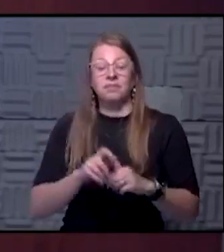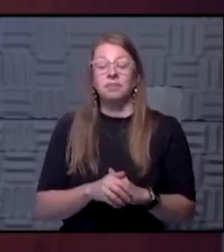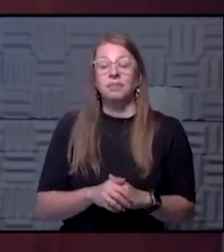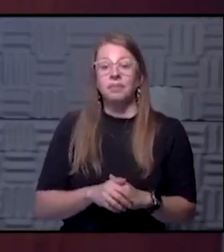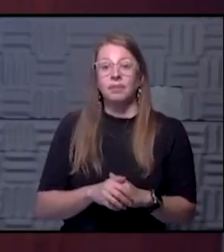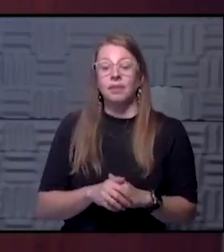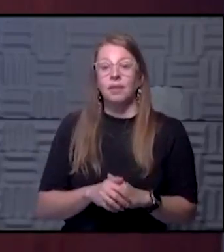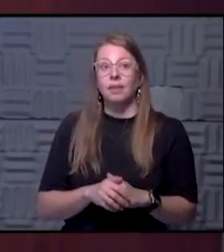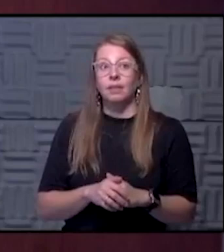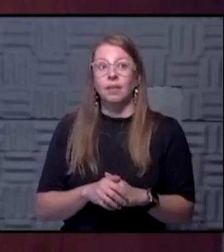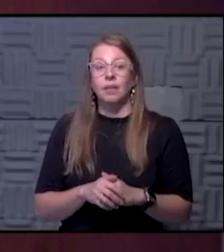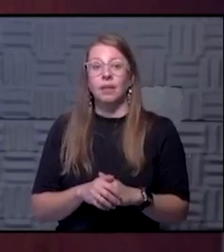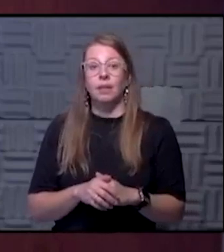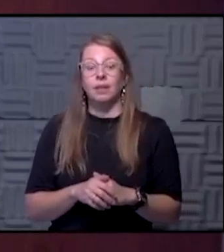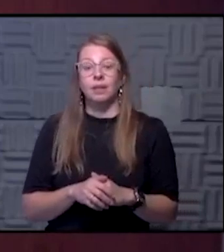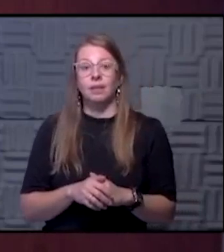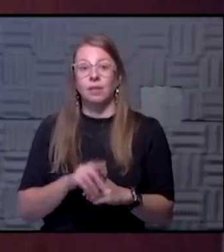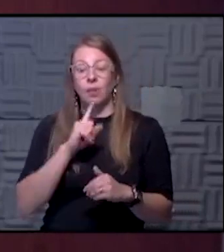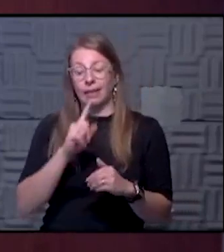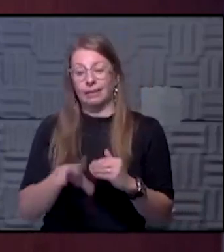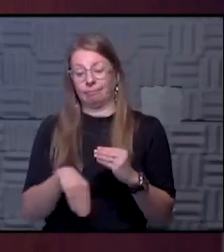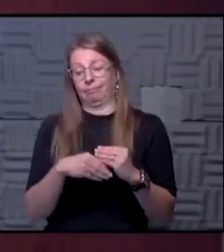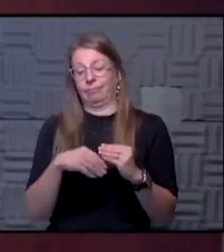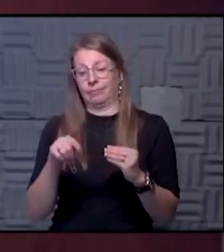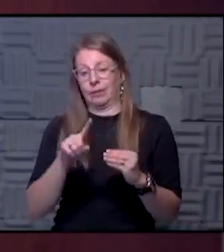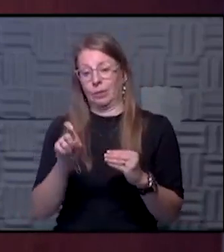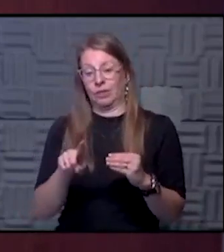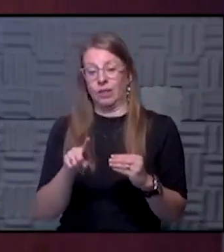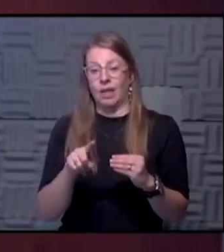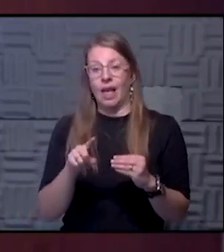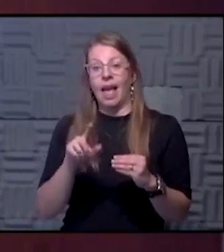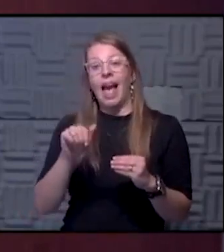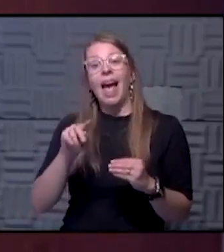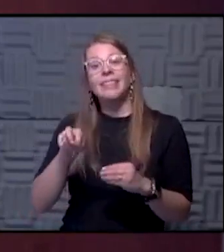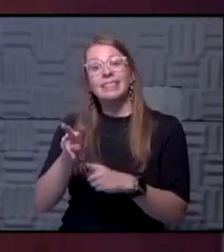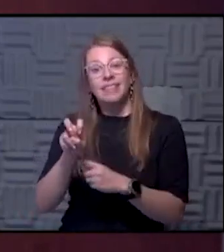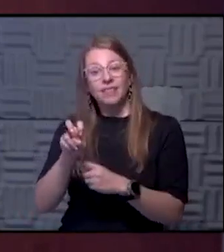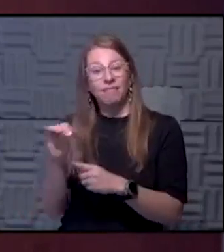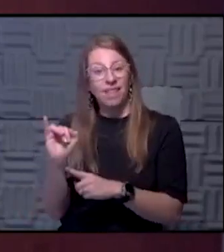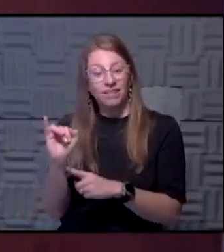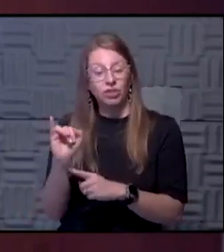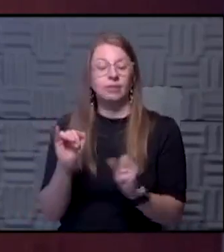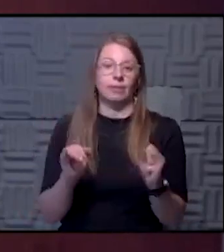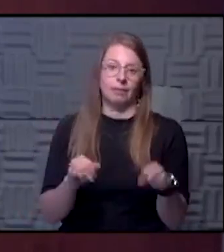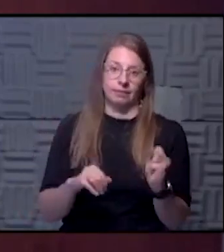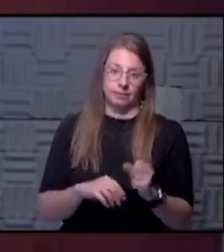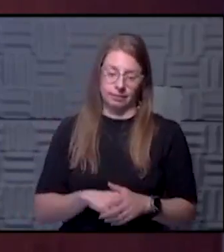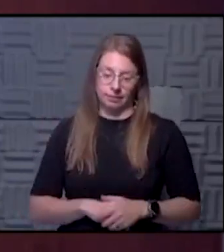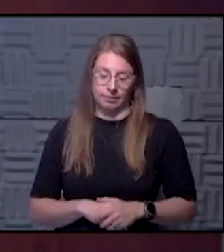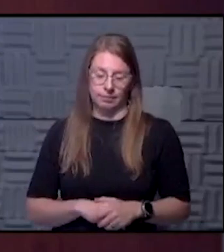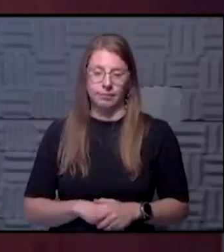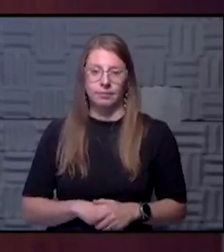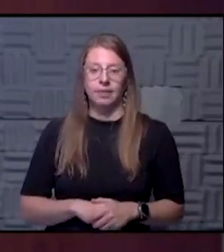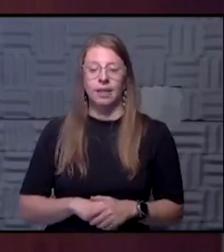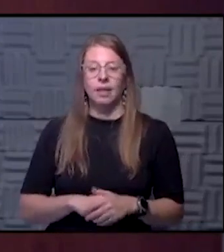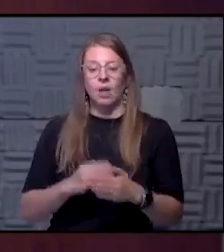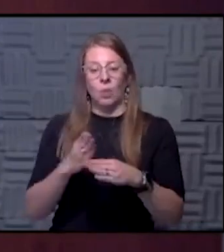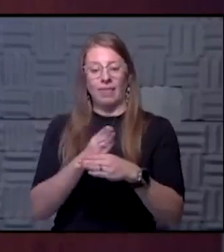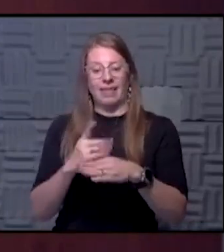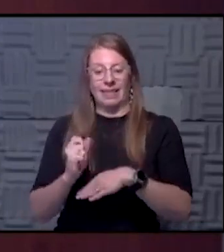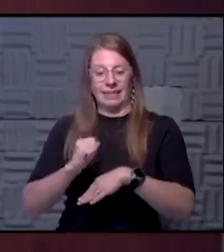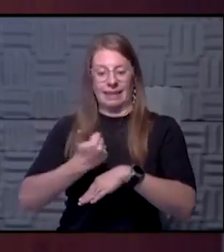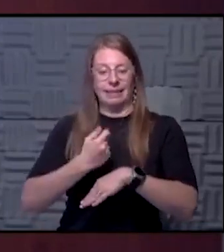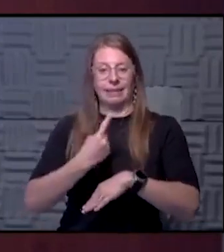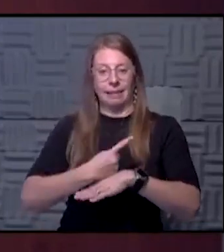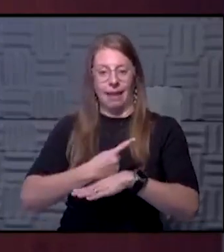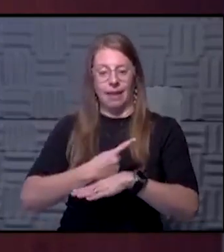the question is, do they have to have active infection? Yes, they have to have be within 10 days of the